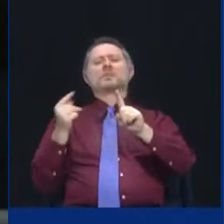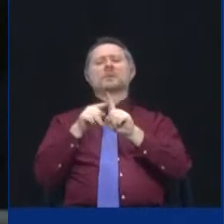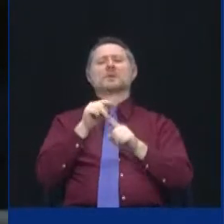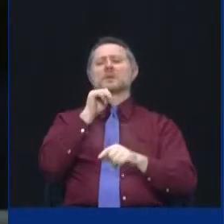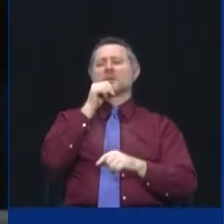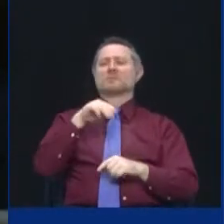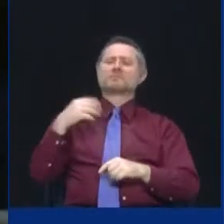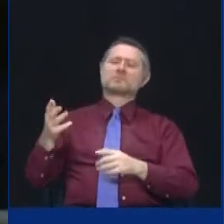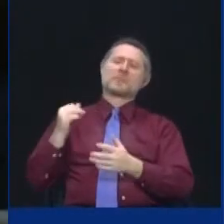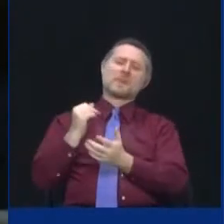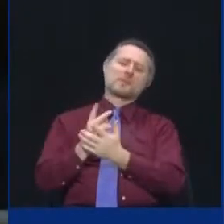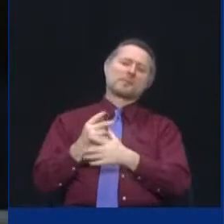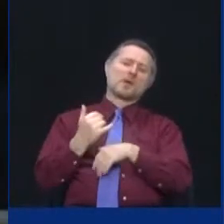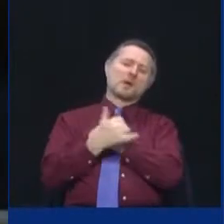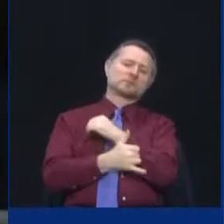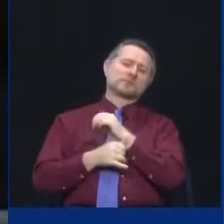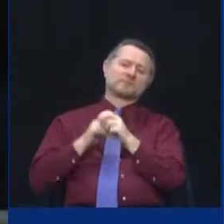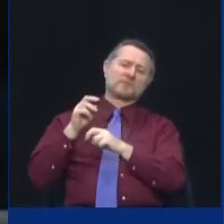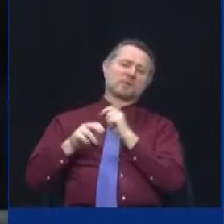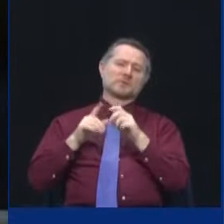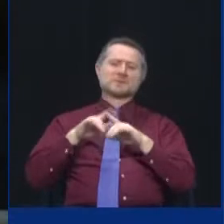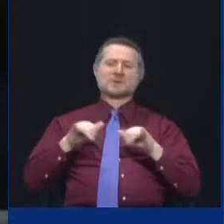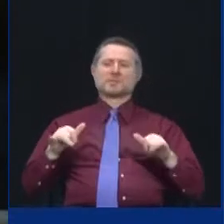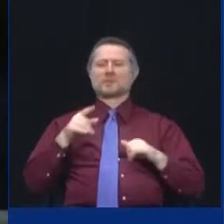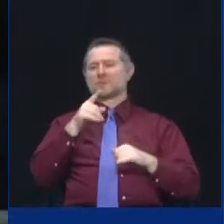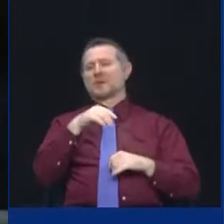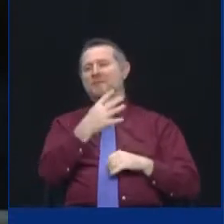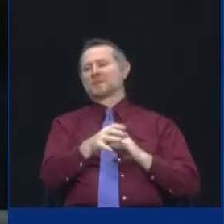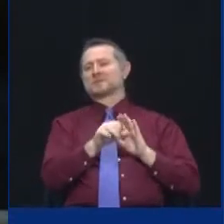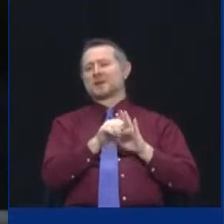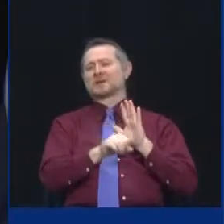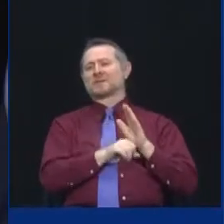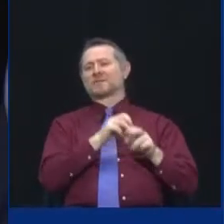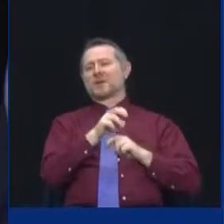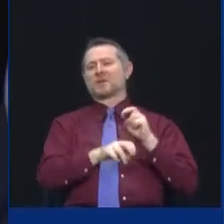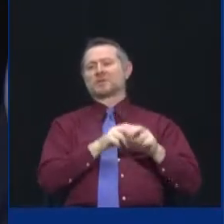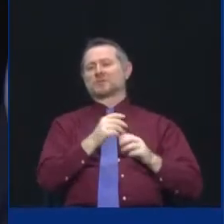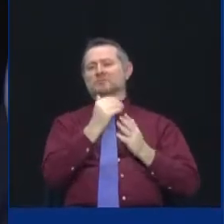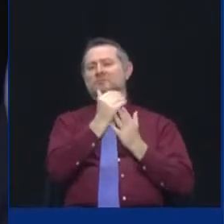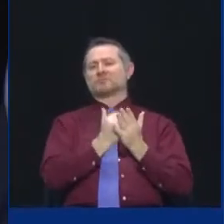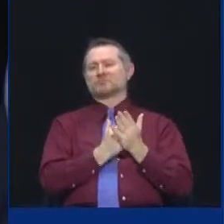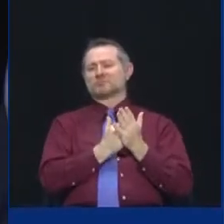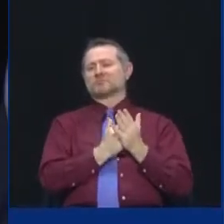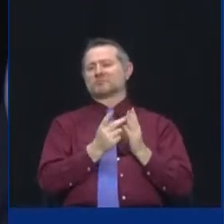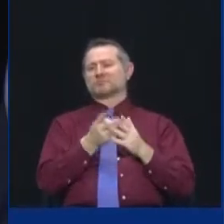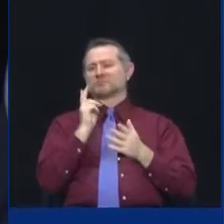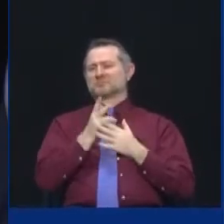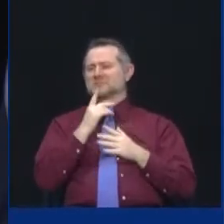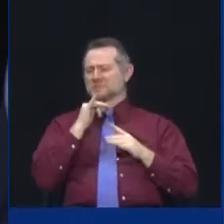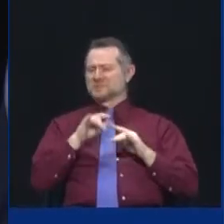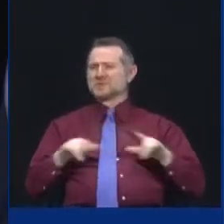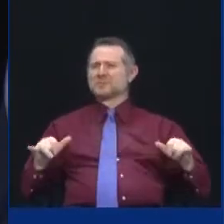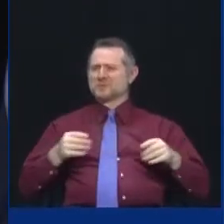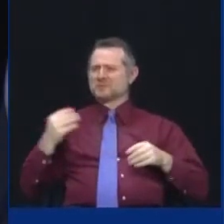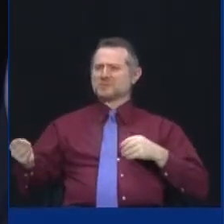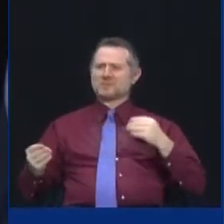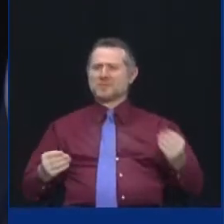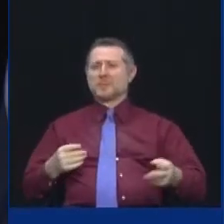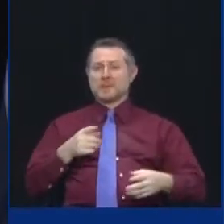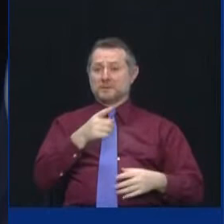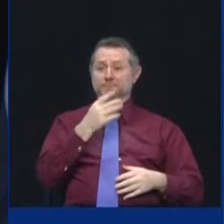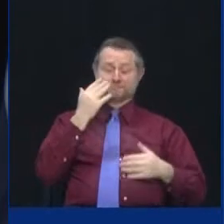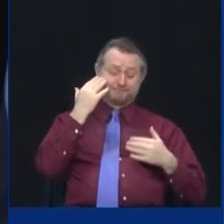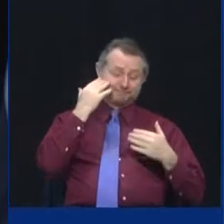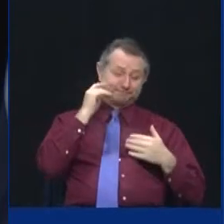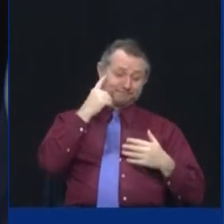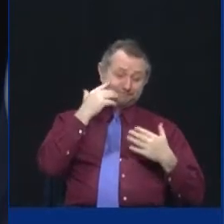guidance when you released that state fair guidance a few weeks ago? I don't know the answer, and I don't know that it's not